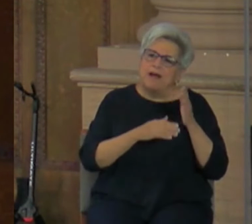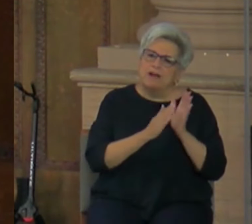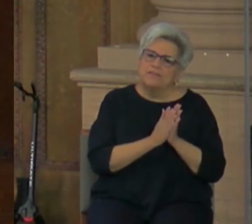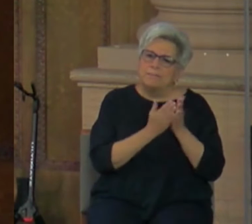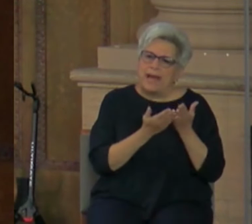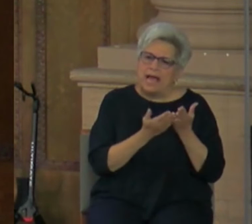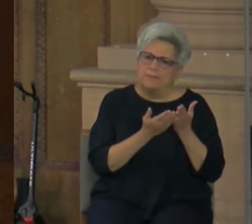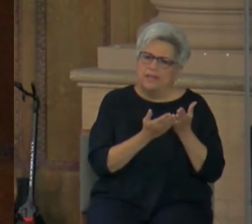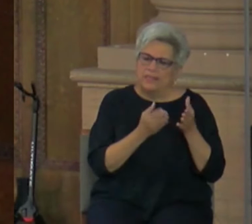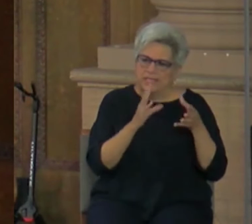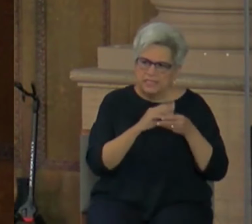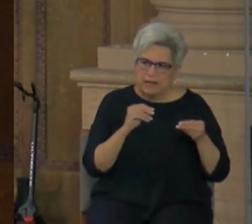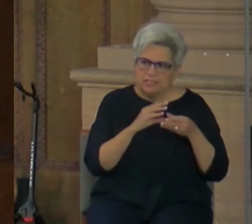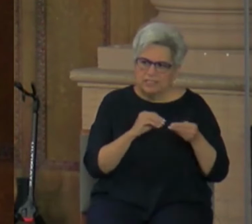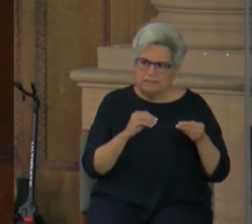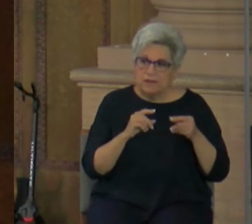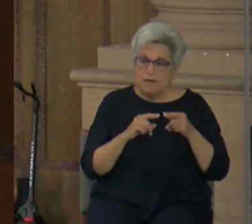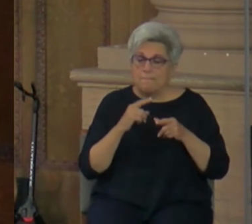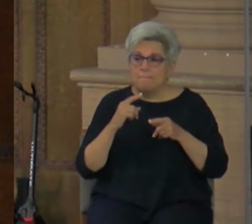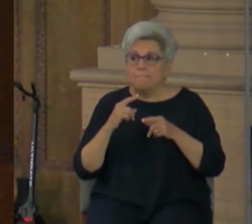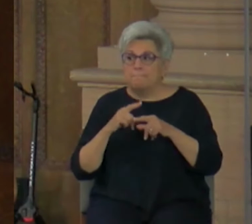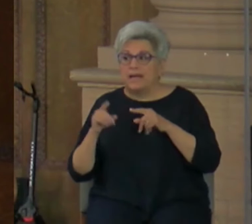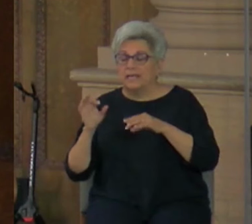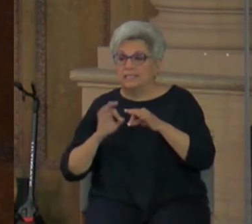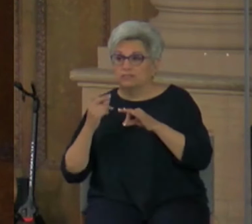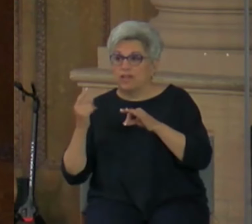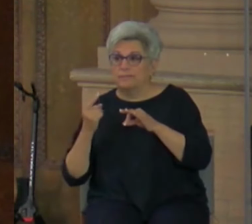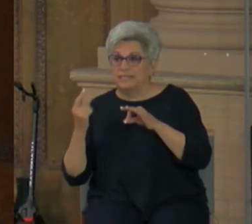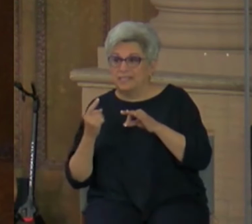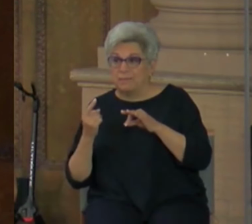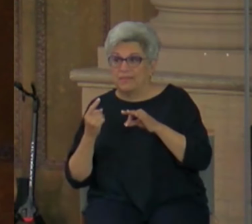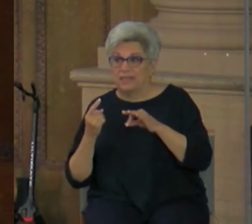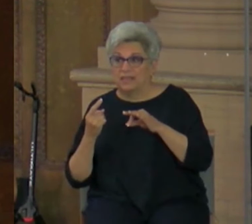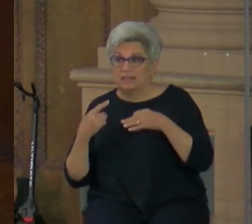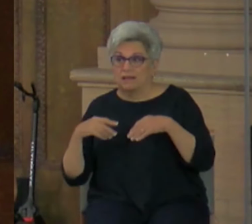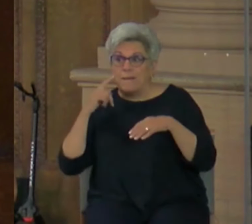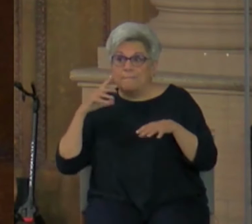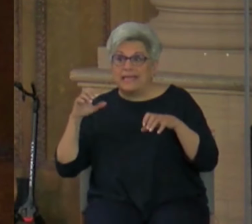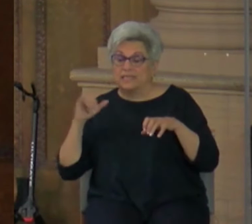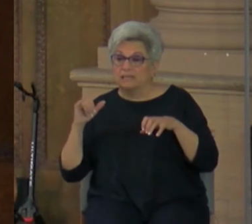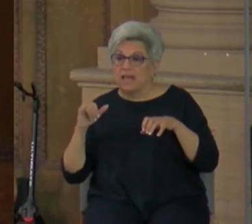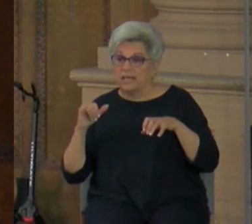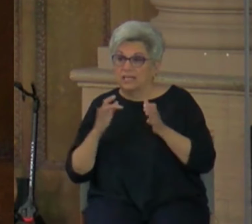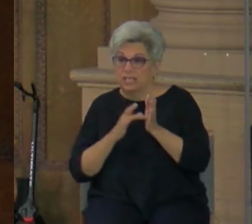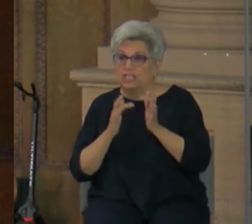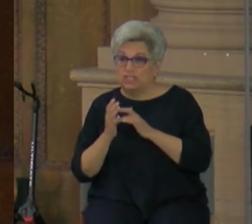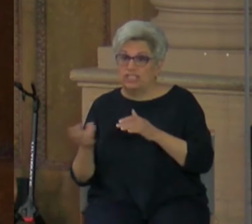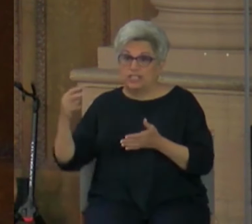something that's pretty unbelievable, like someone rising from the dead. And we can read that